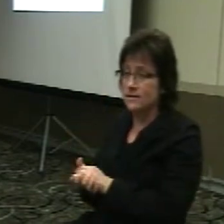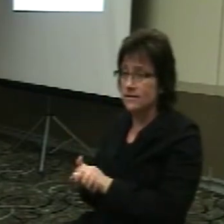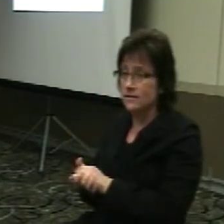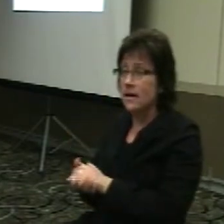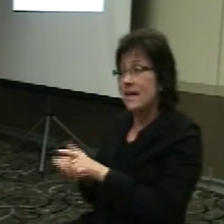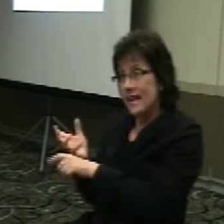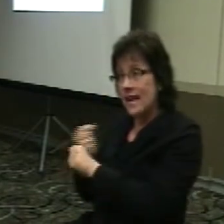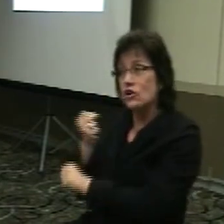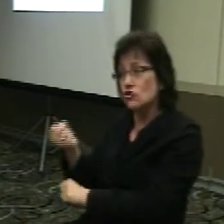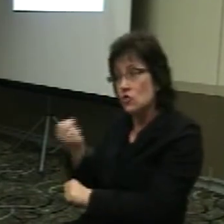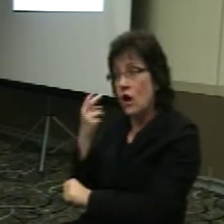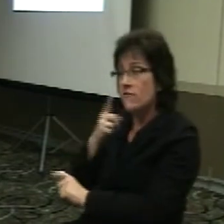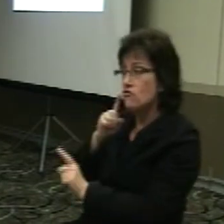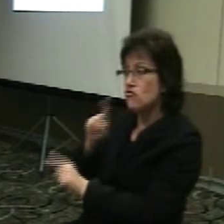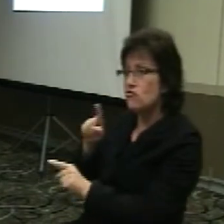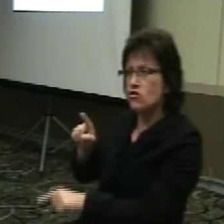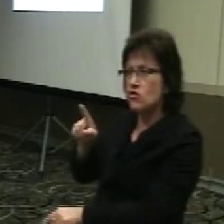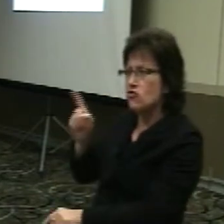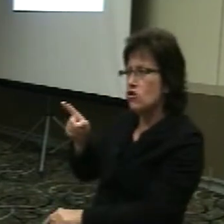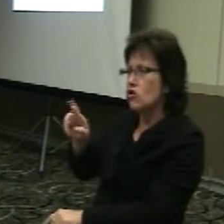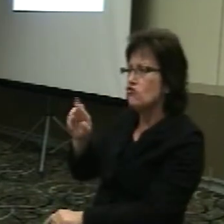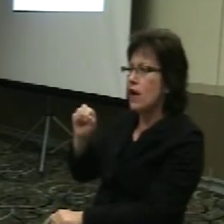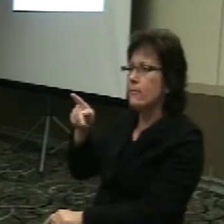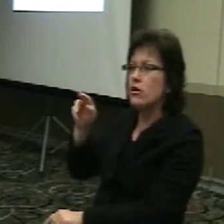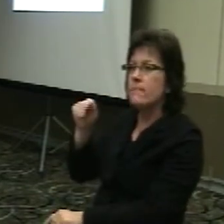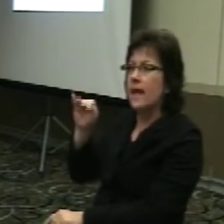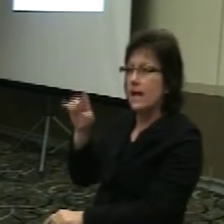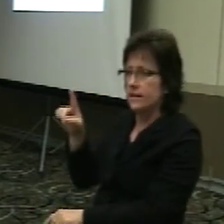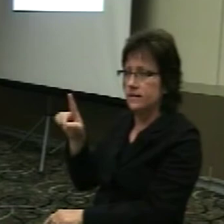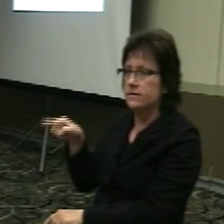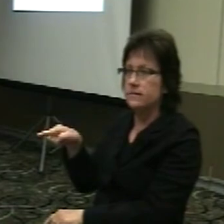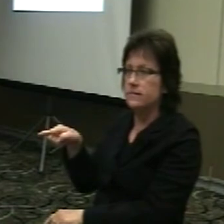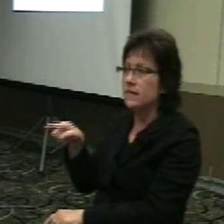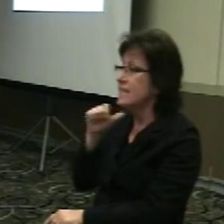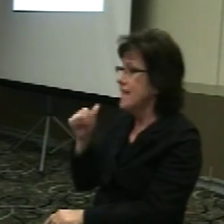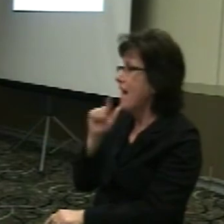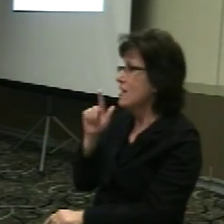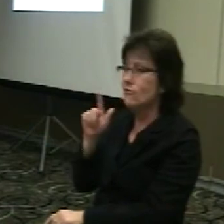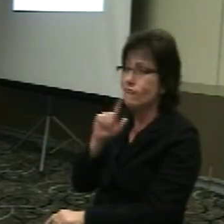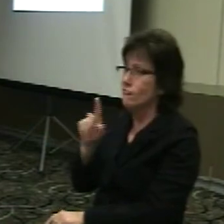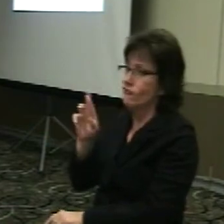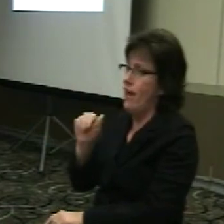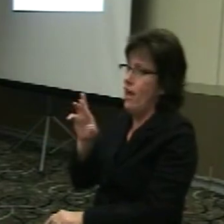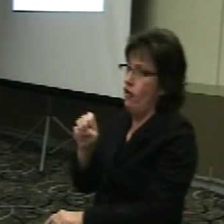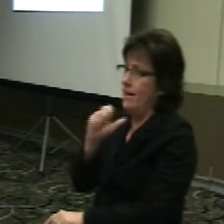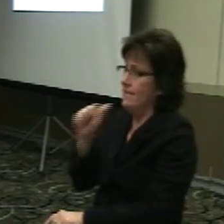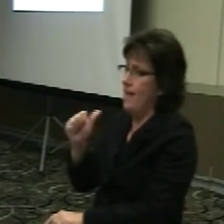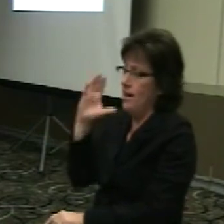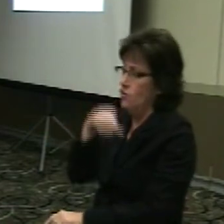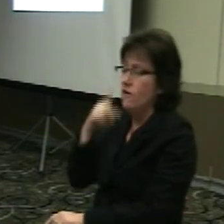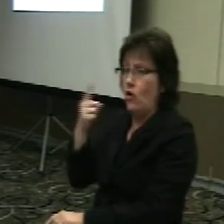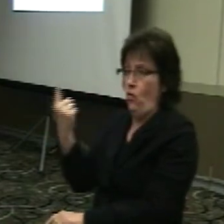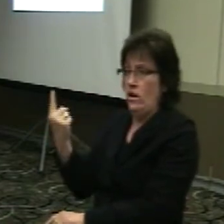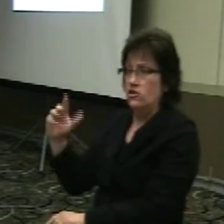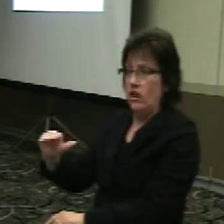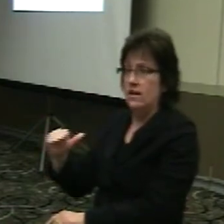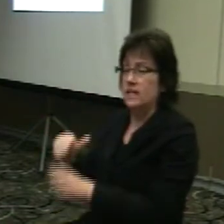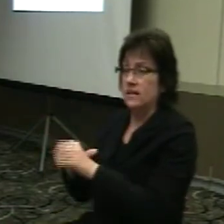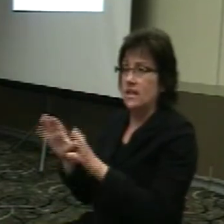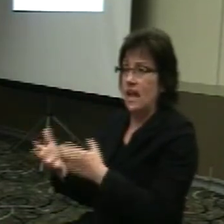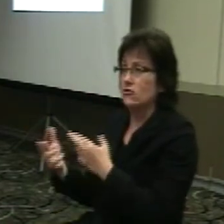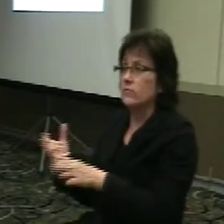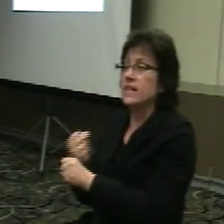He got 12 reprimands. You think this is rare? It really isn't. It is not unusual for one child in the classroom to get over half